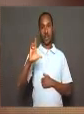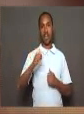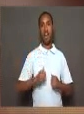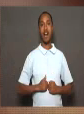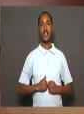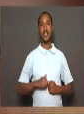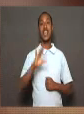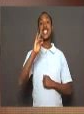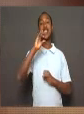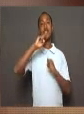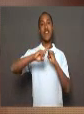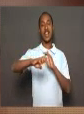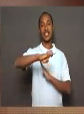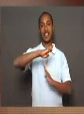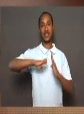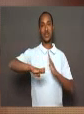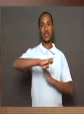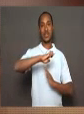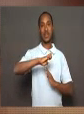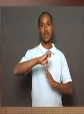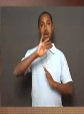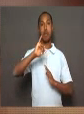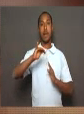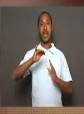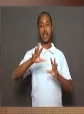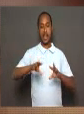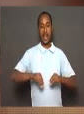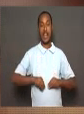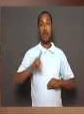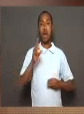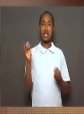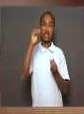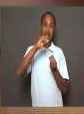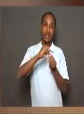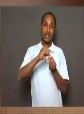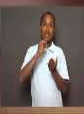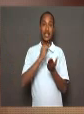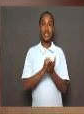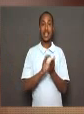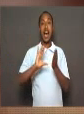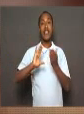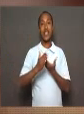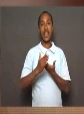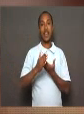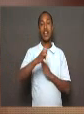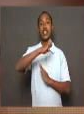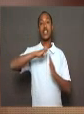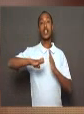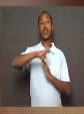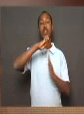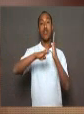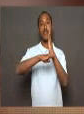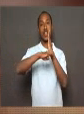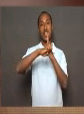Chlorine has 7 valence electrons. By gaining 1 more, it can attain the